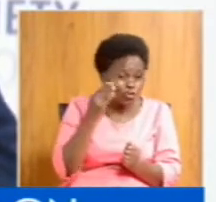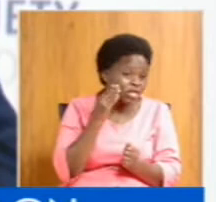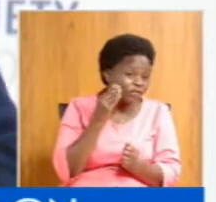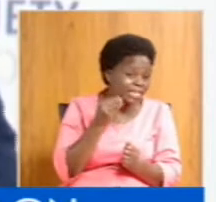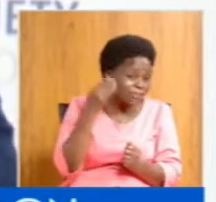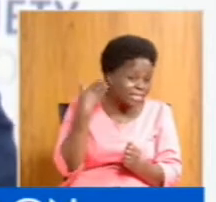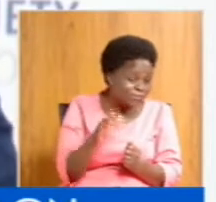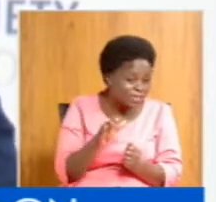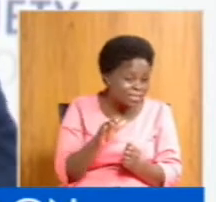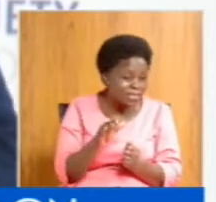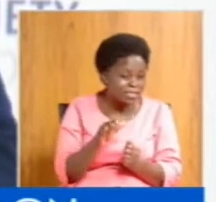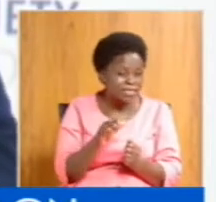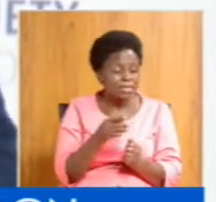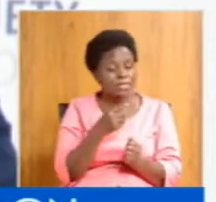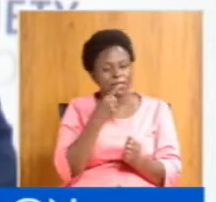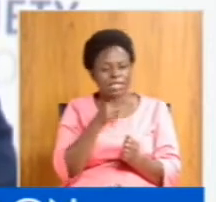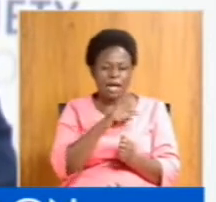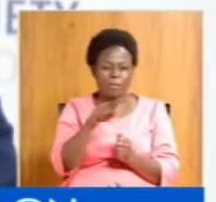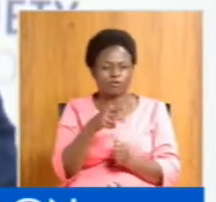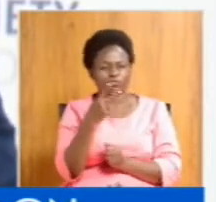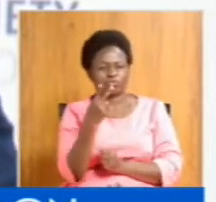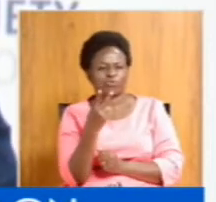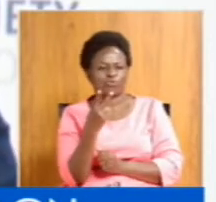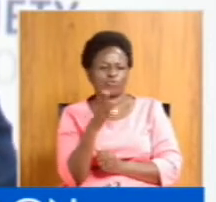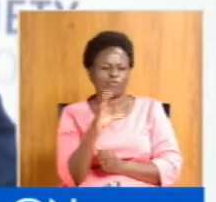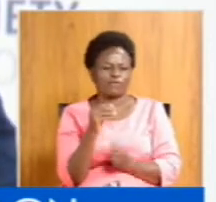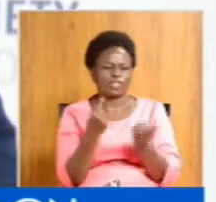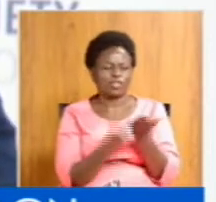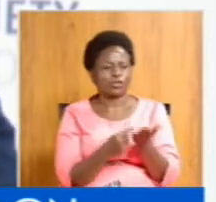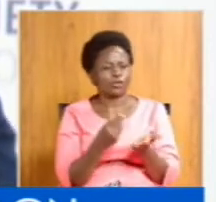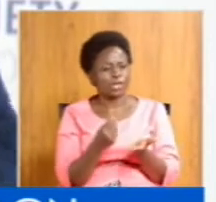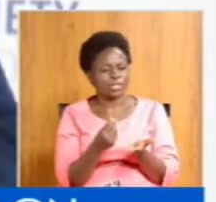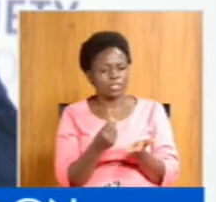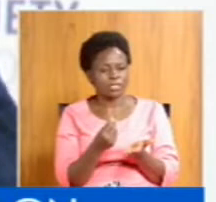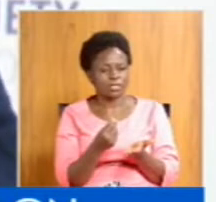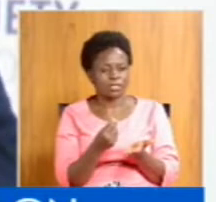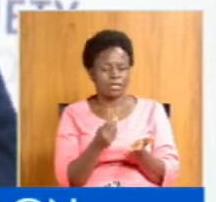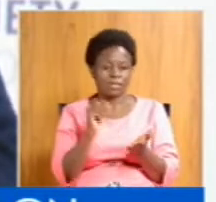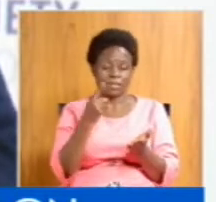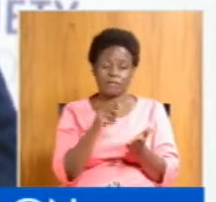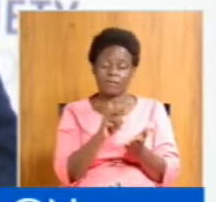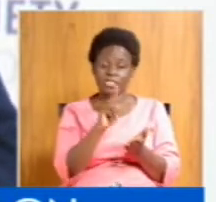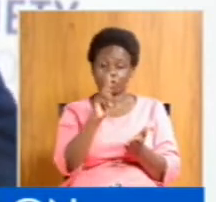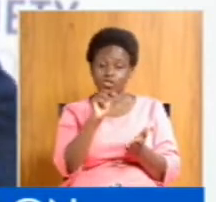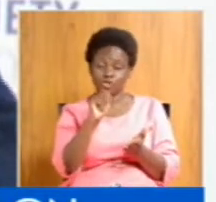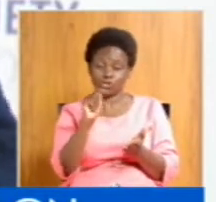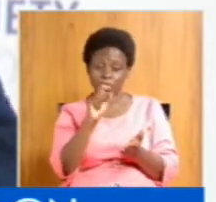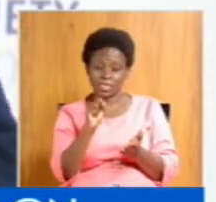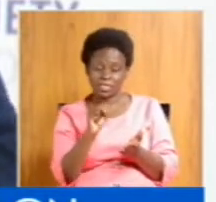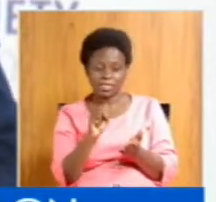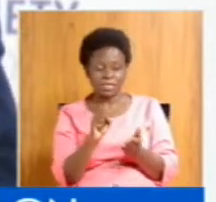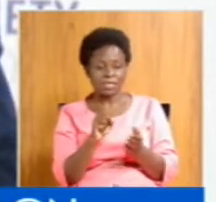experienced that. They caught about 250 Uganda shillings. That's for the first units. And